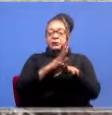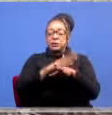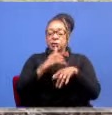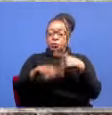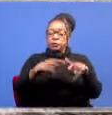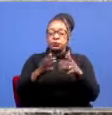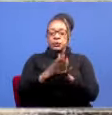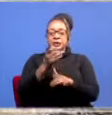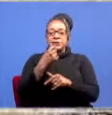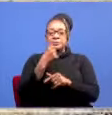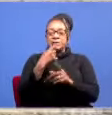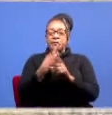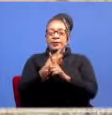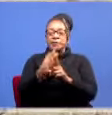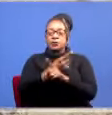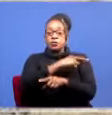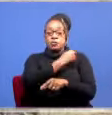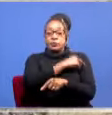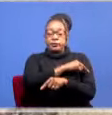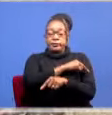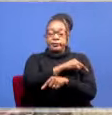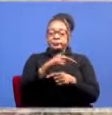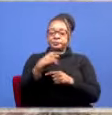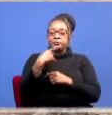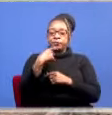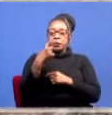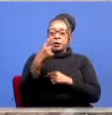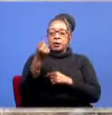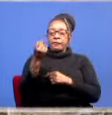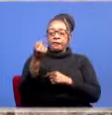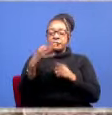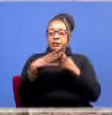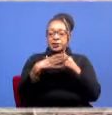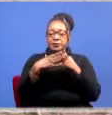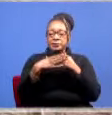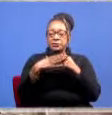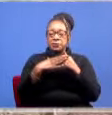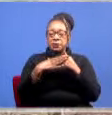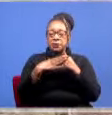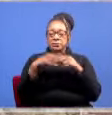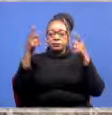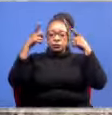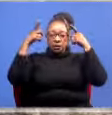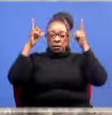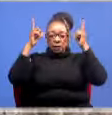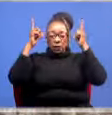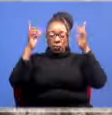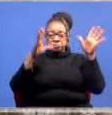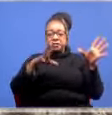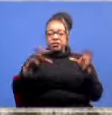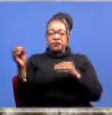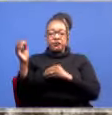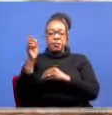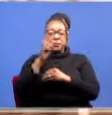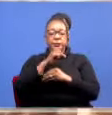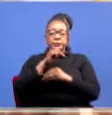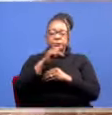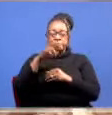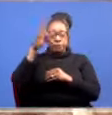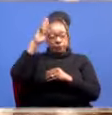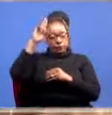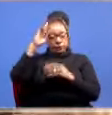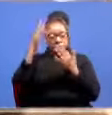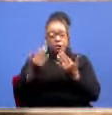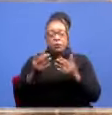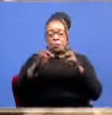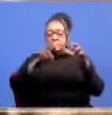treatment in various facilities. 159 head of cattle of livestock were stolen and police have launched